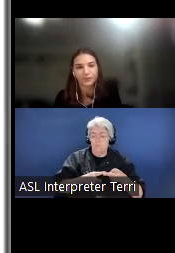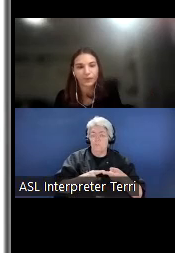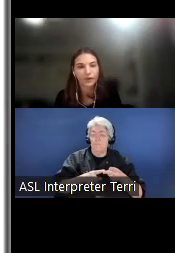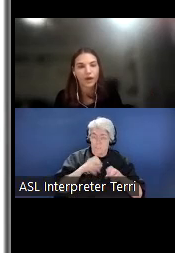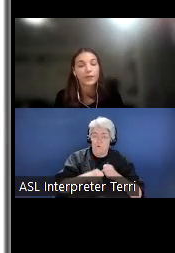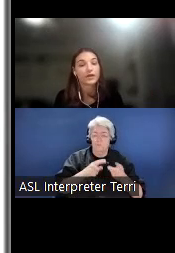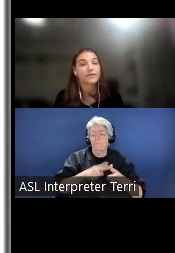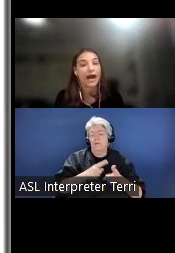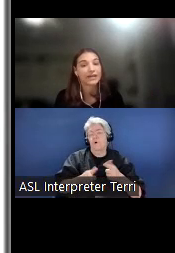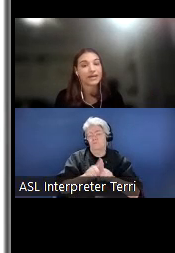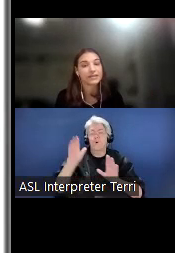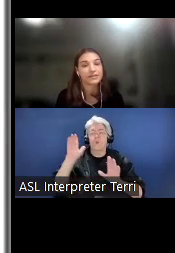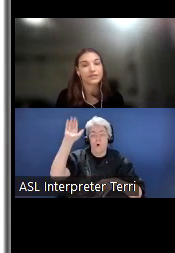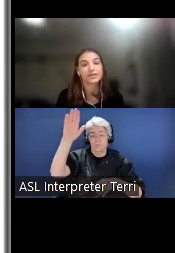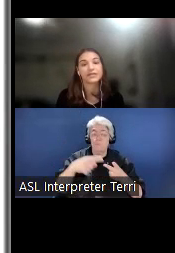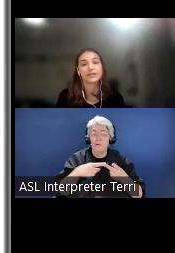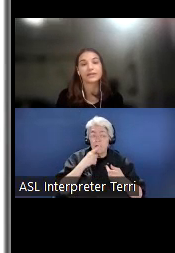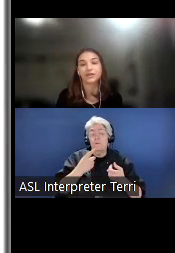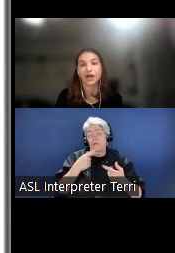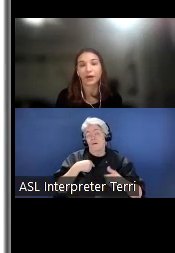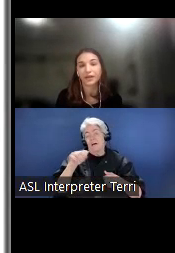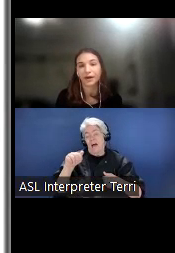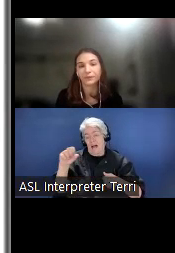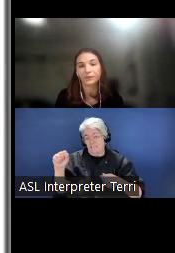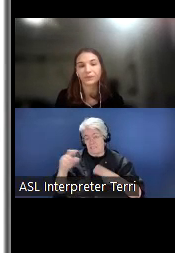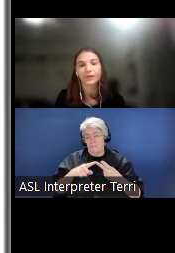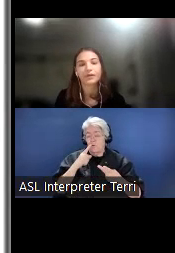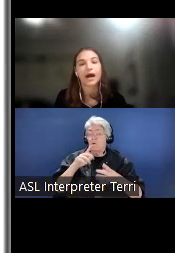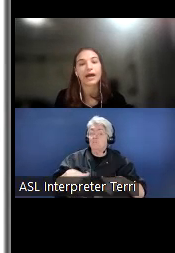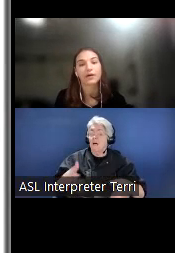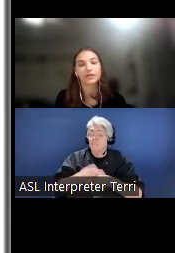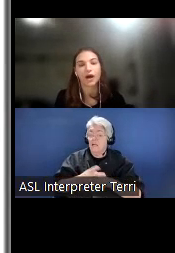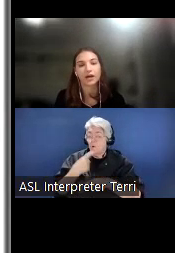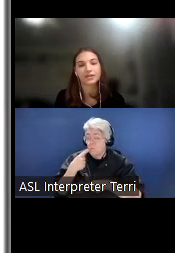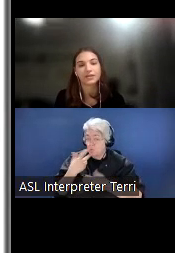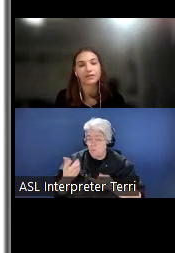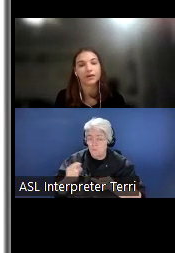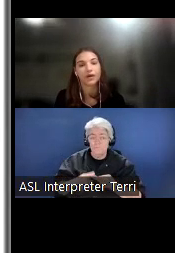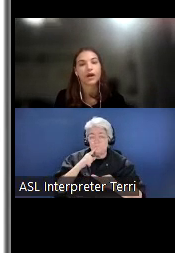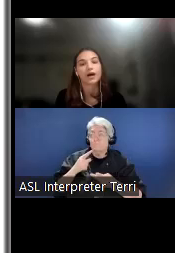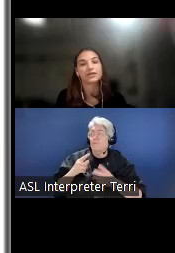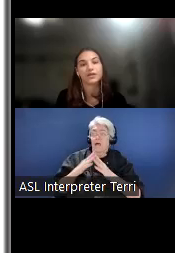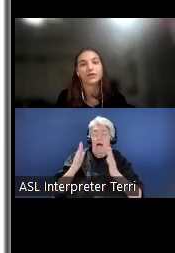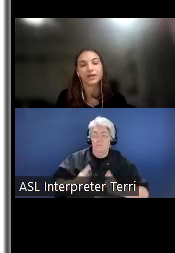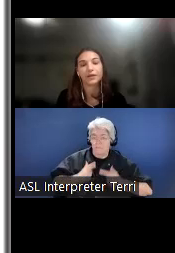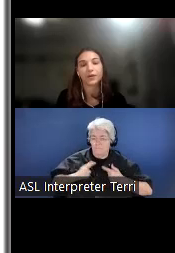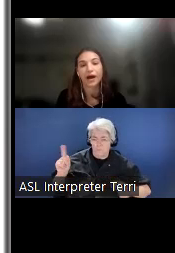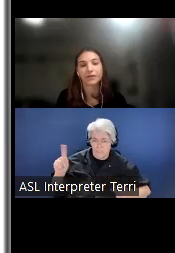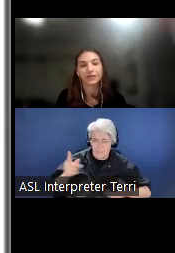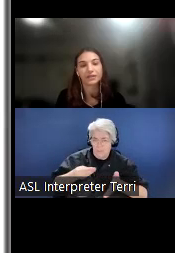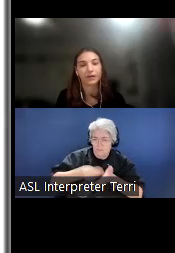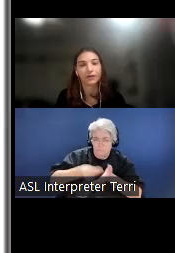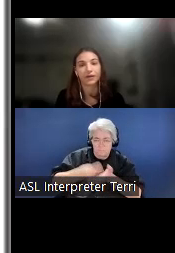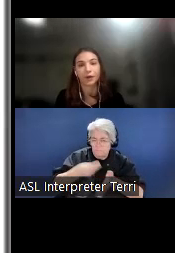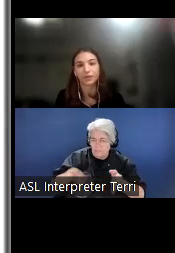term. We also have access. So this is things like childcare. high housing costs, costs associated